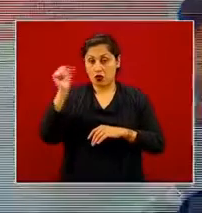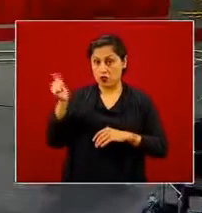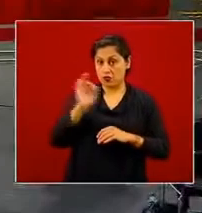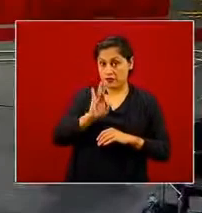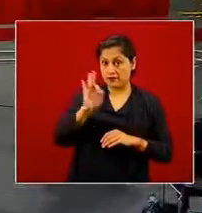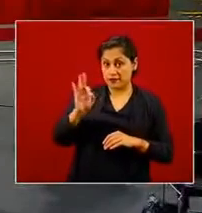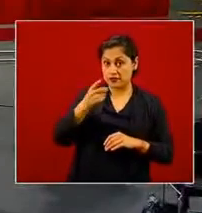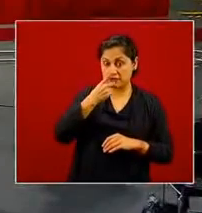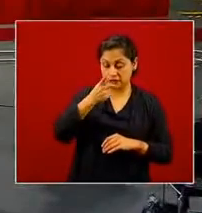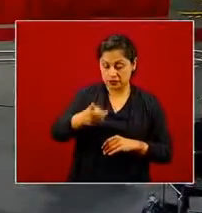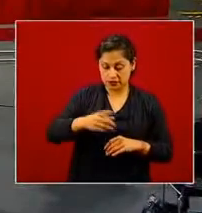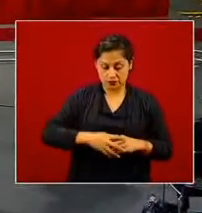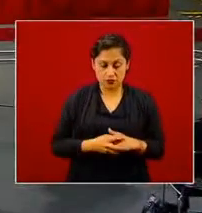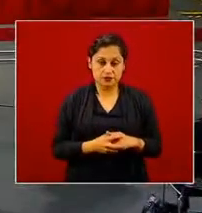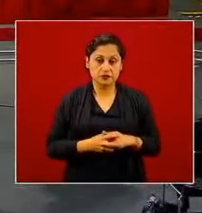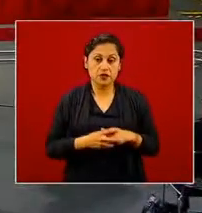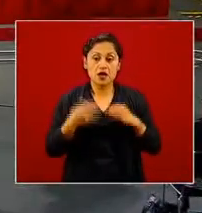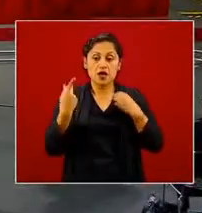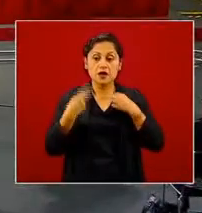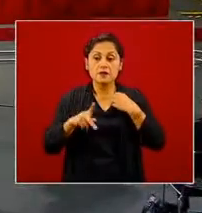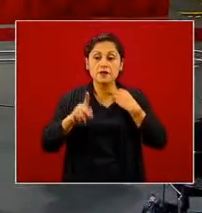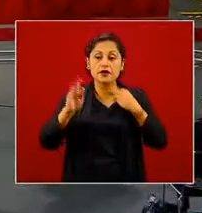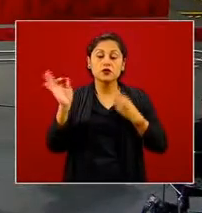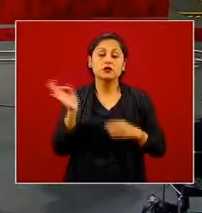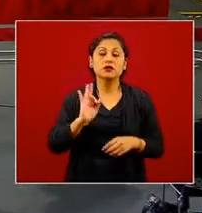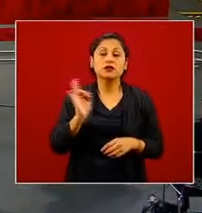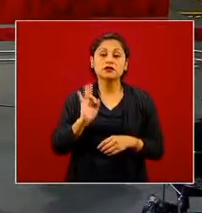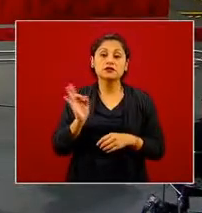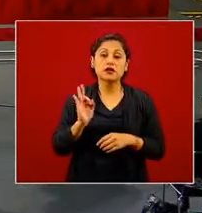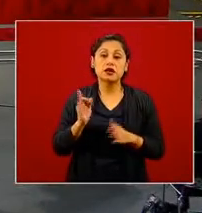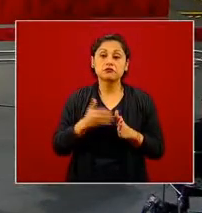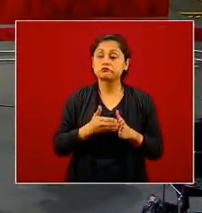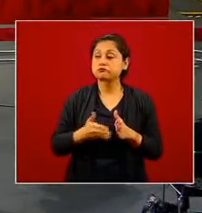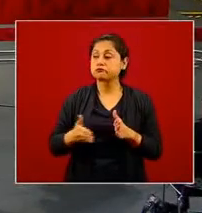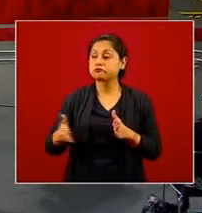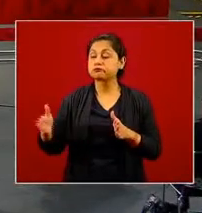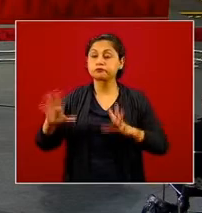have pointed out some dates on that other curve.